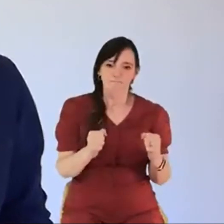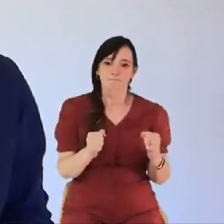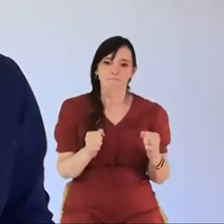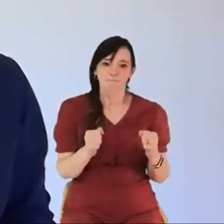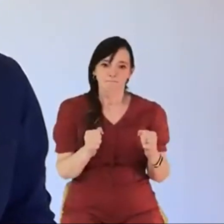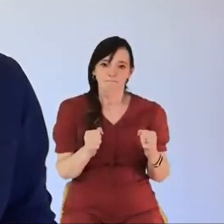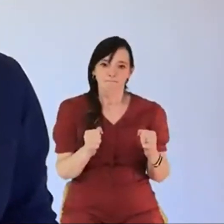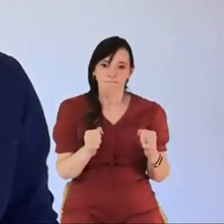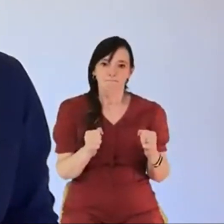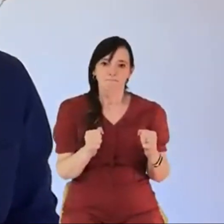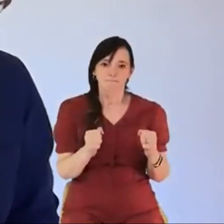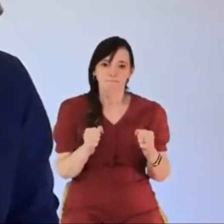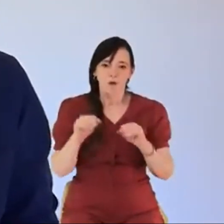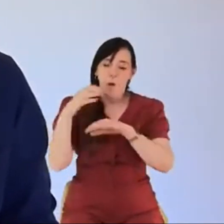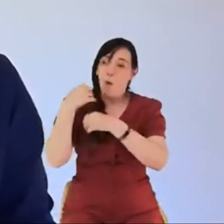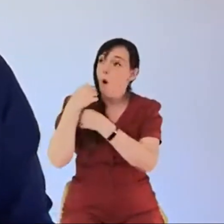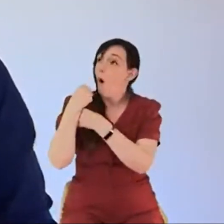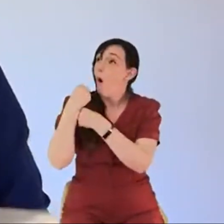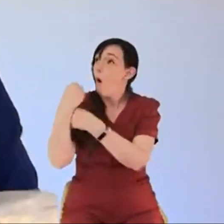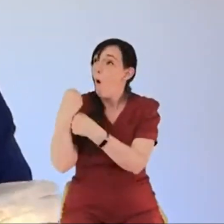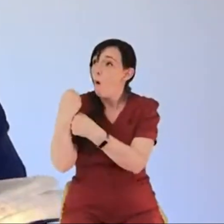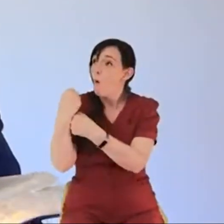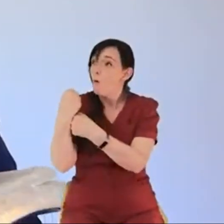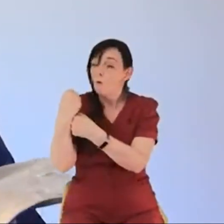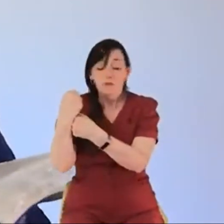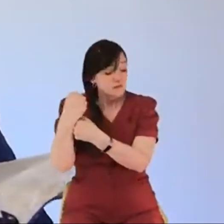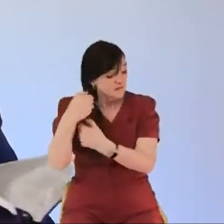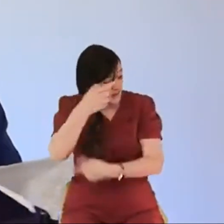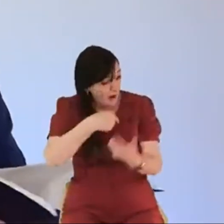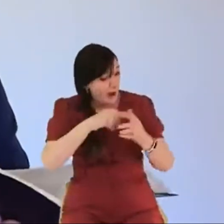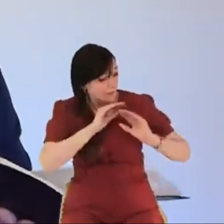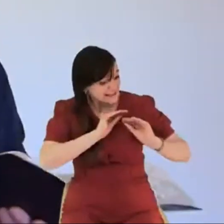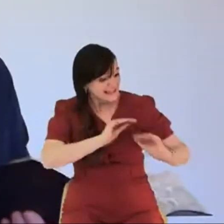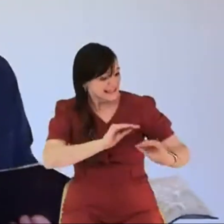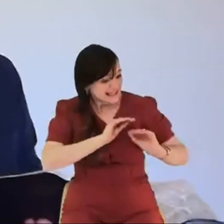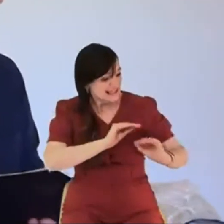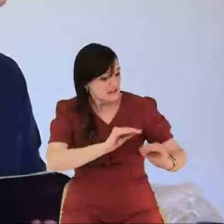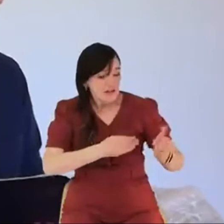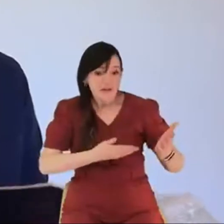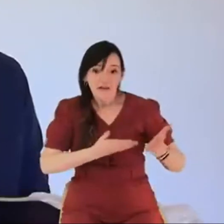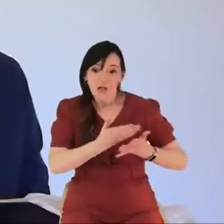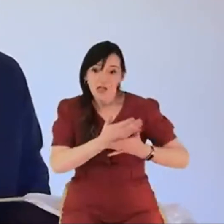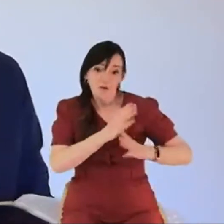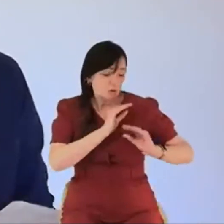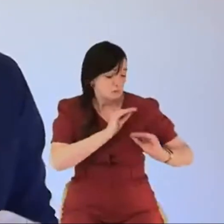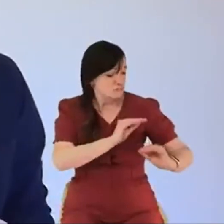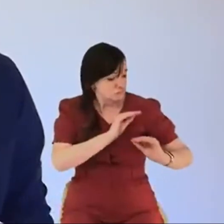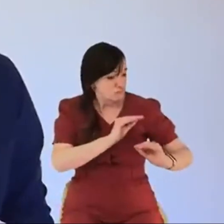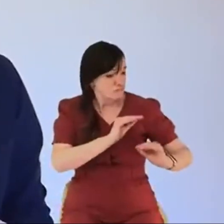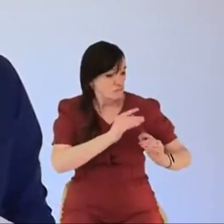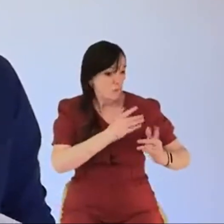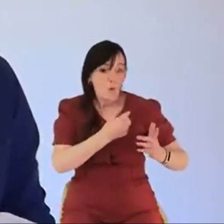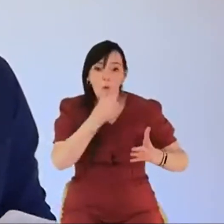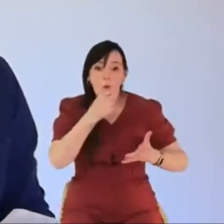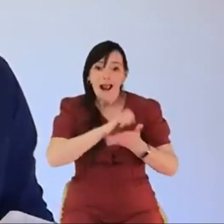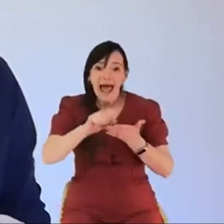and hold fast to the teachings we passed on to you by word of mouth or by letter